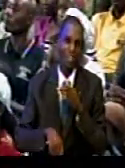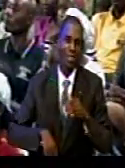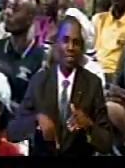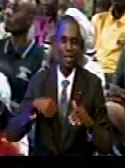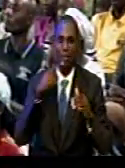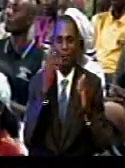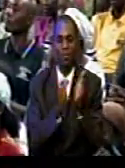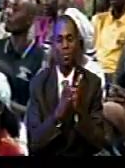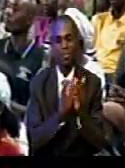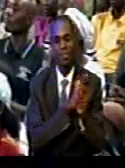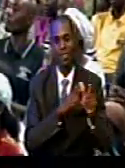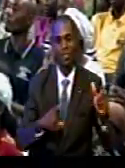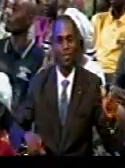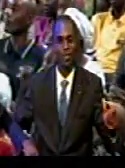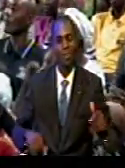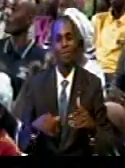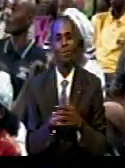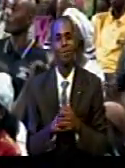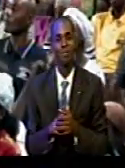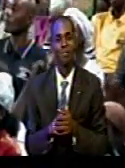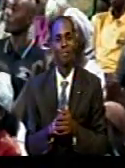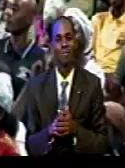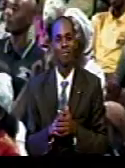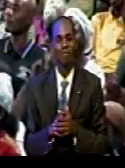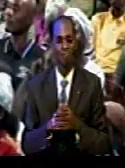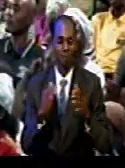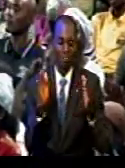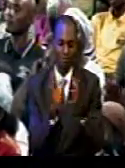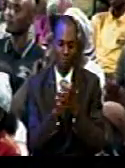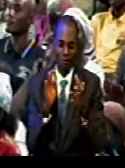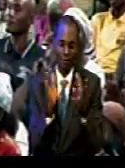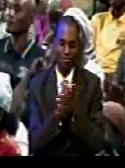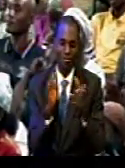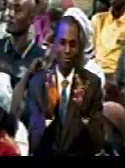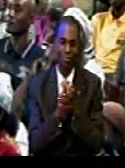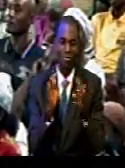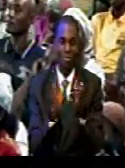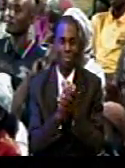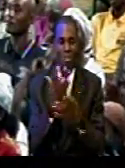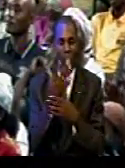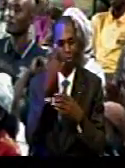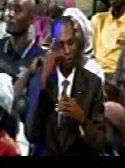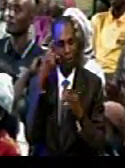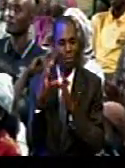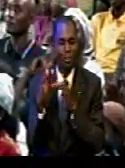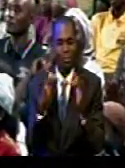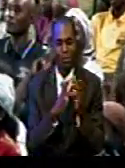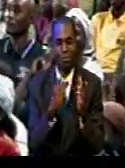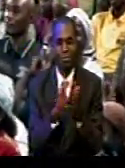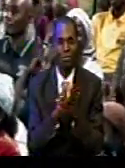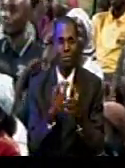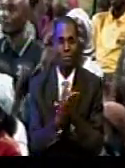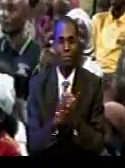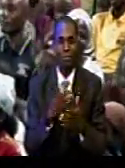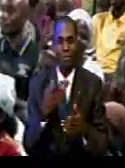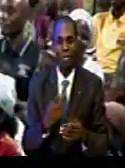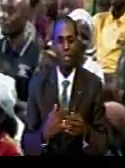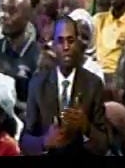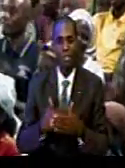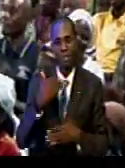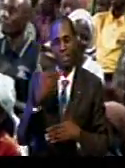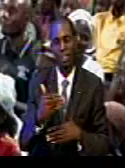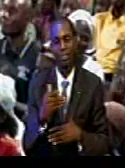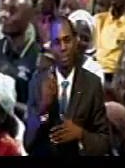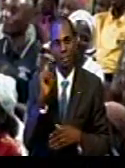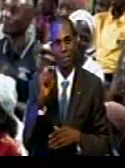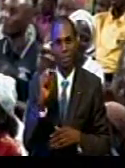Jesus is in deeper life. Praise the Lord. Put your hands together for Jesus.